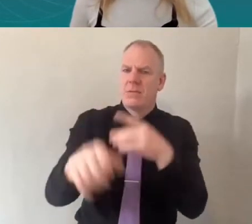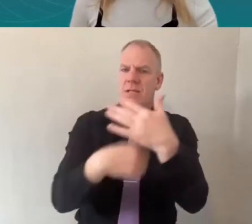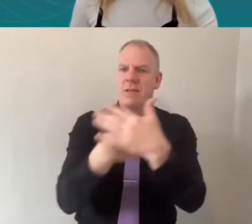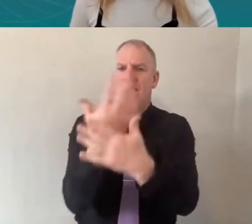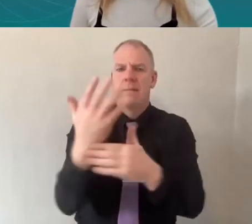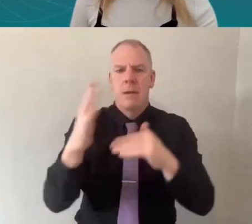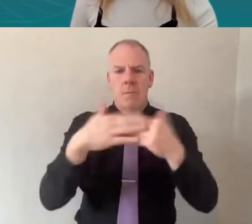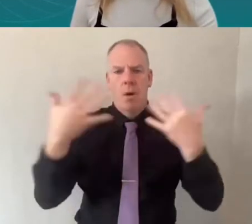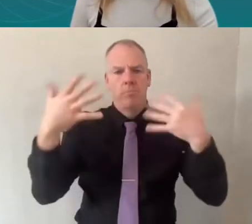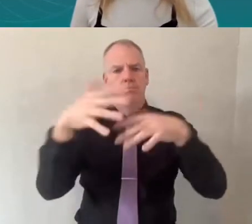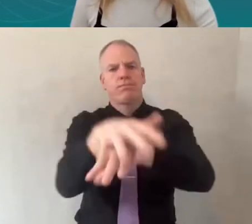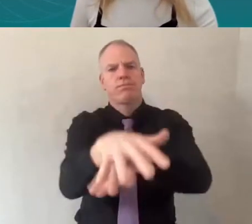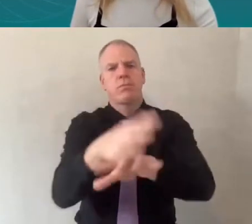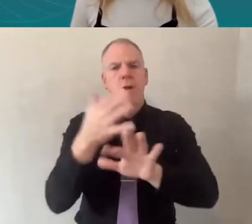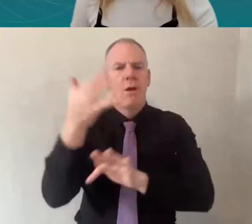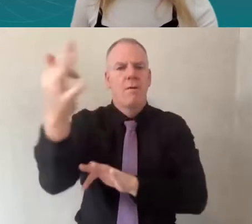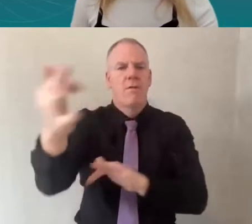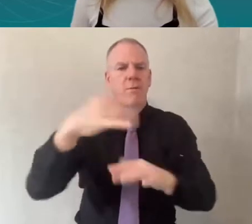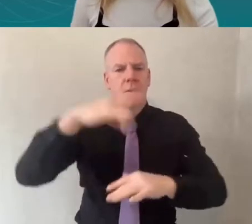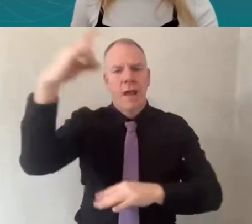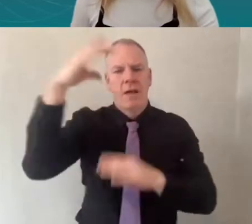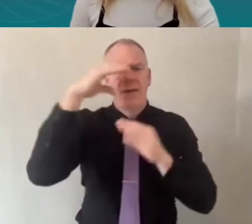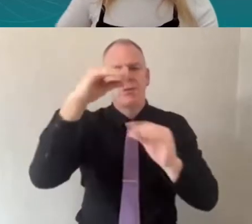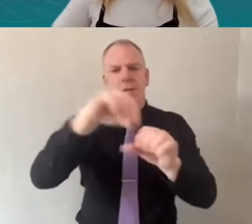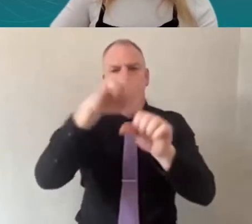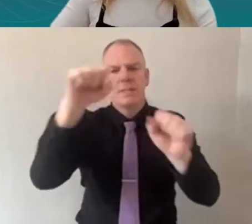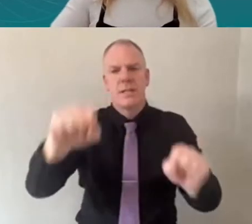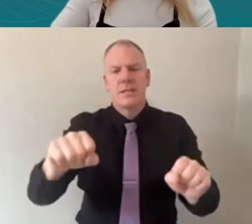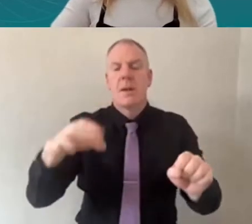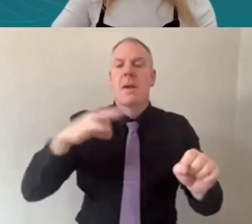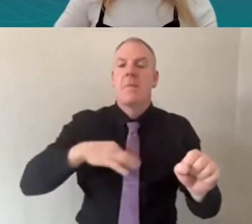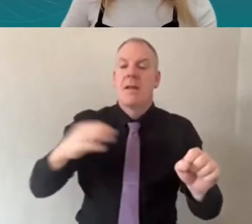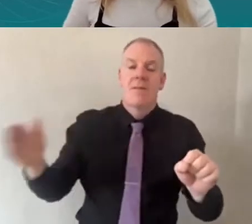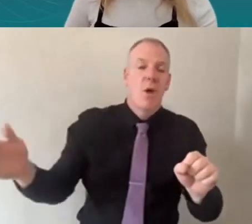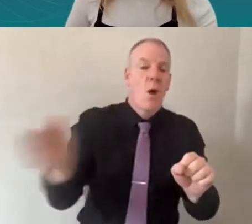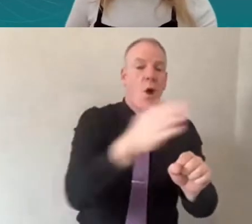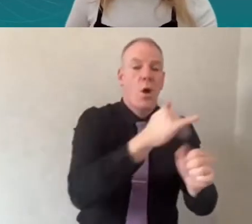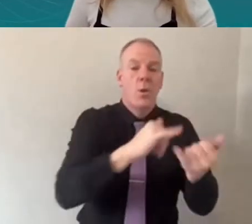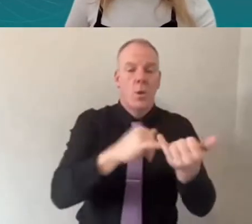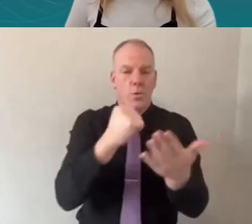more integrated further and higher education system for the benefit of all learners.